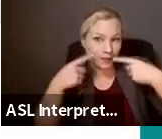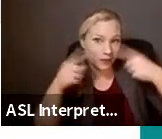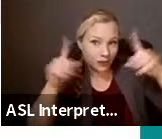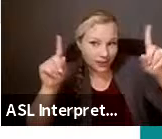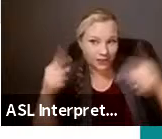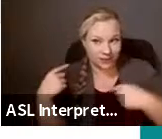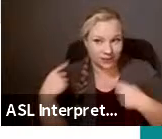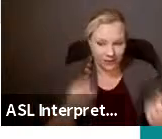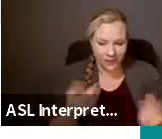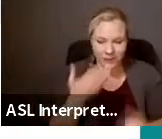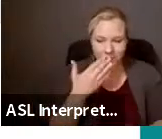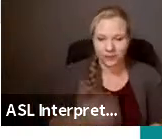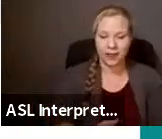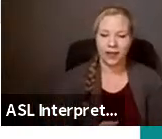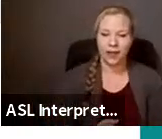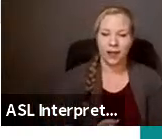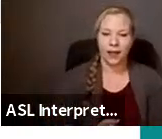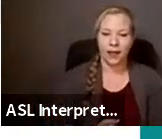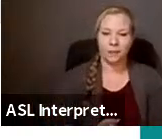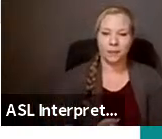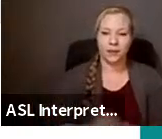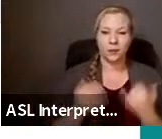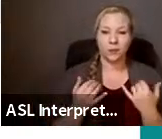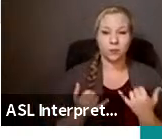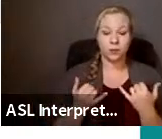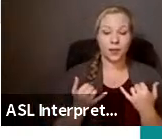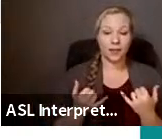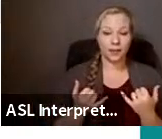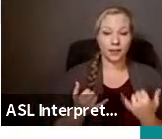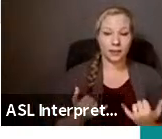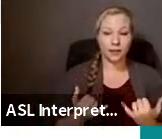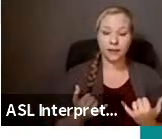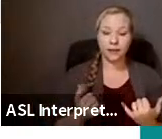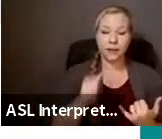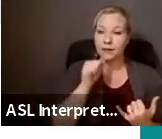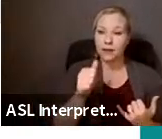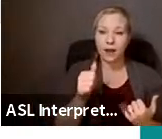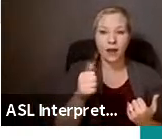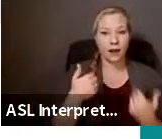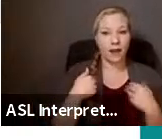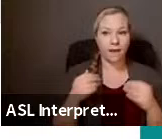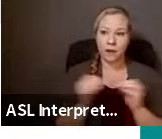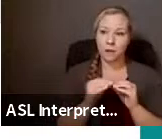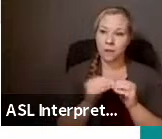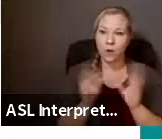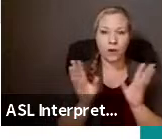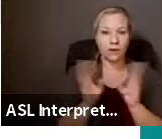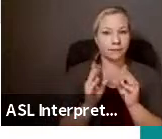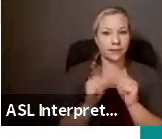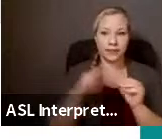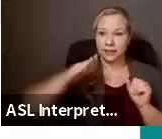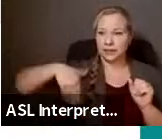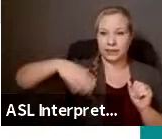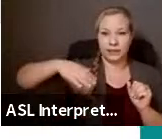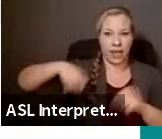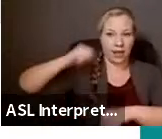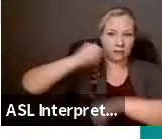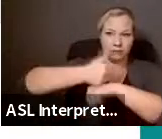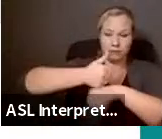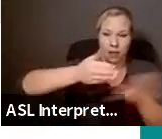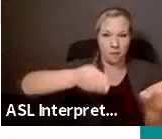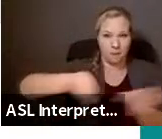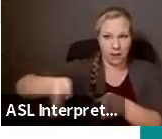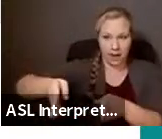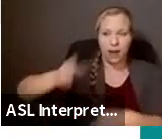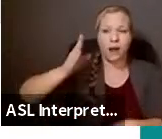At this time, we're not currently planning future meetings, but as program planning evolves in the